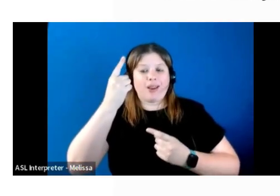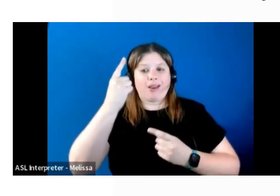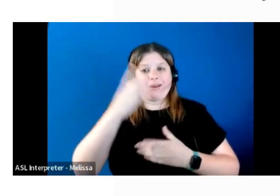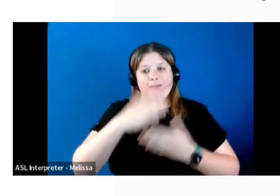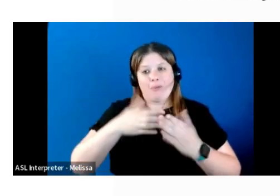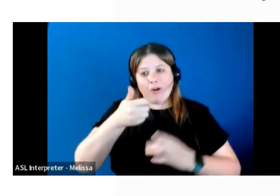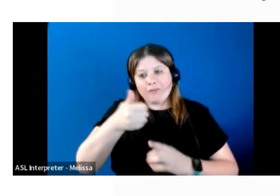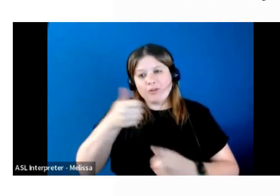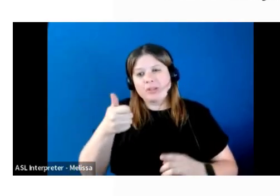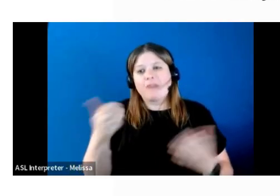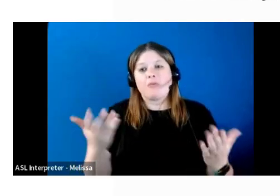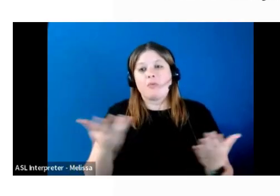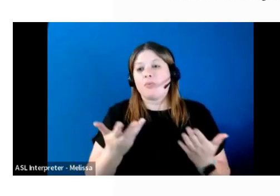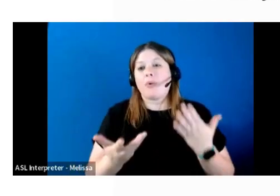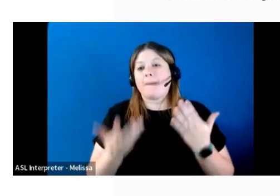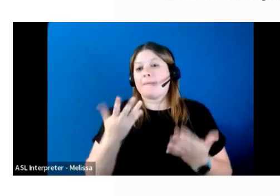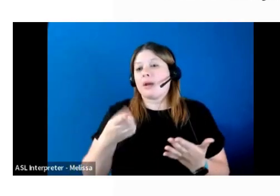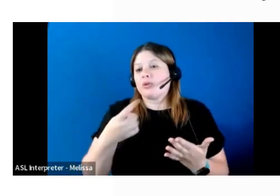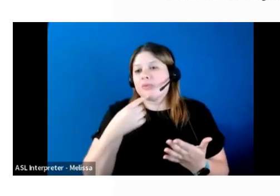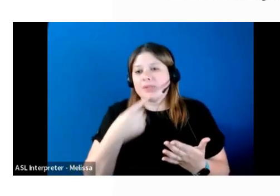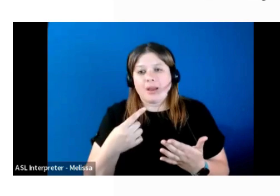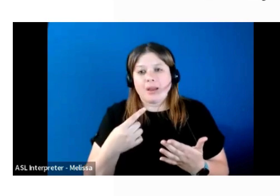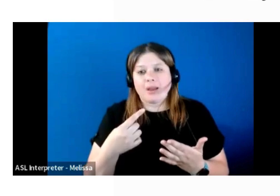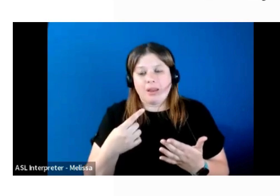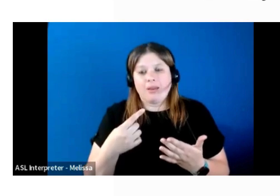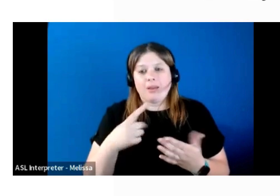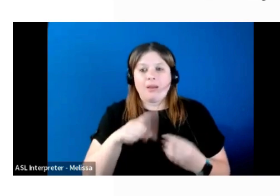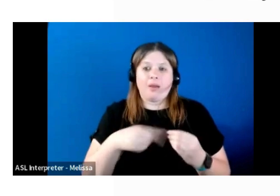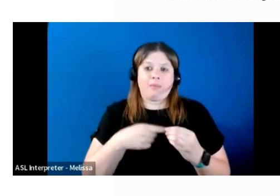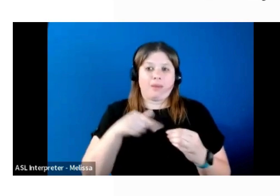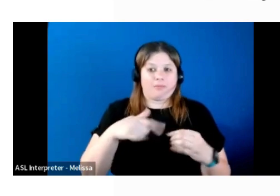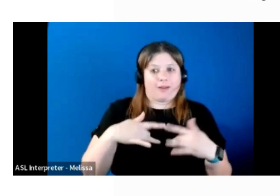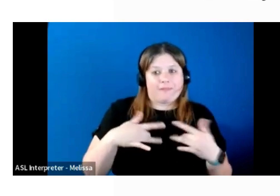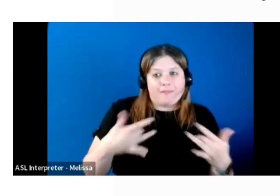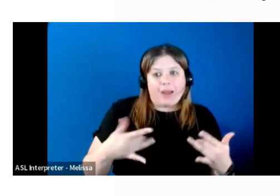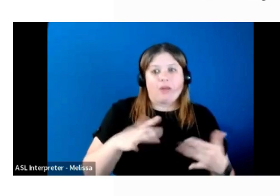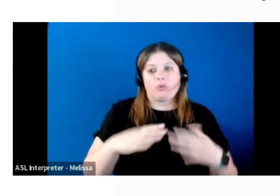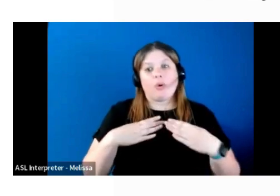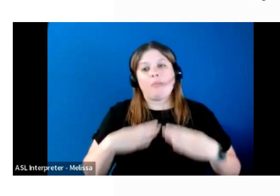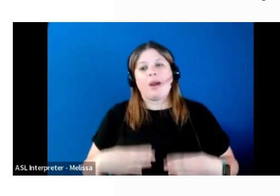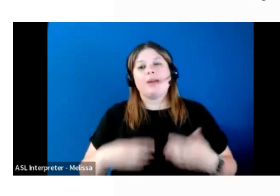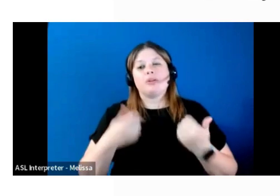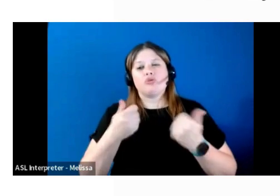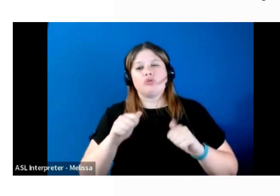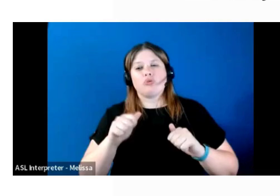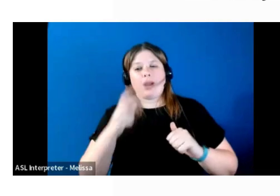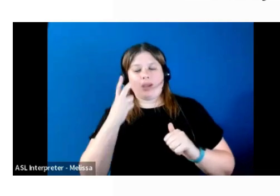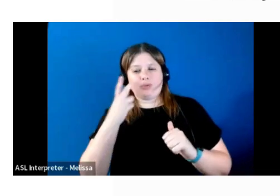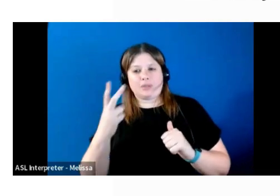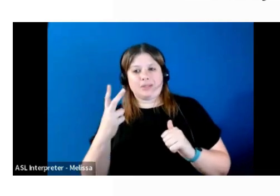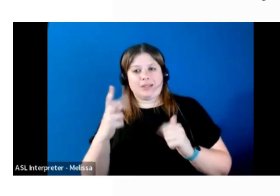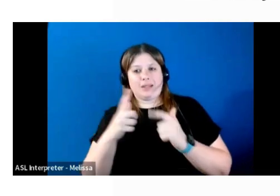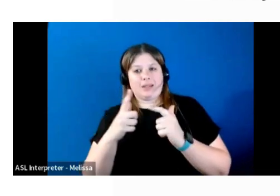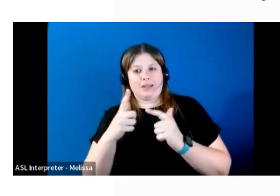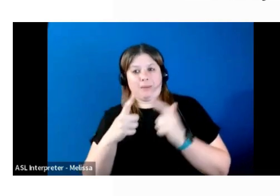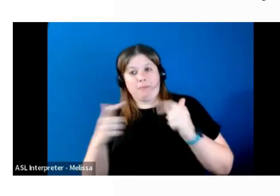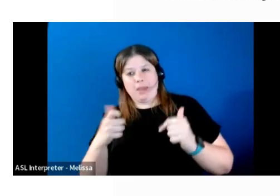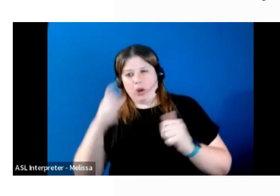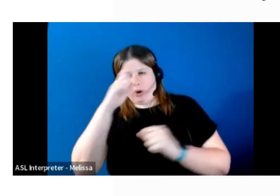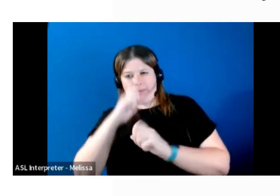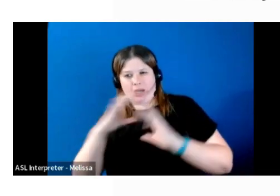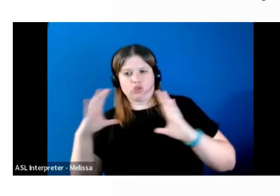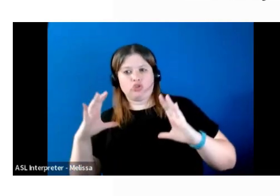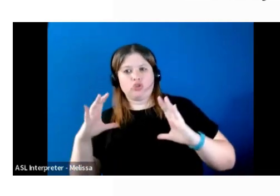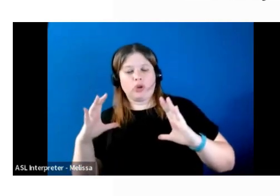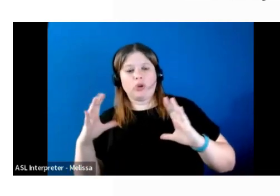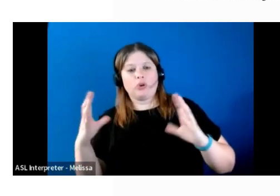and your body? Try to take a step back and see the bigger picture of what you've been through, and write a